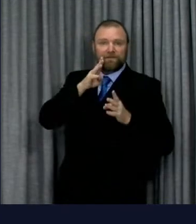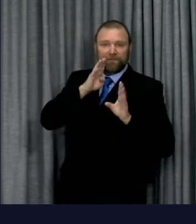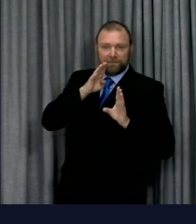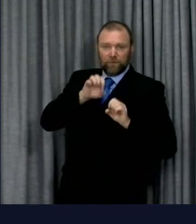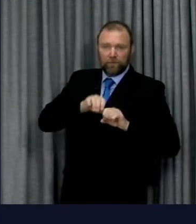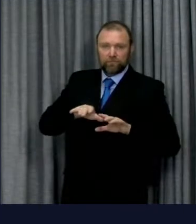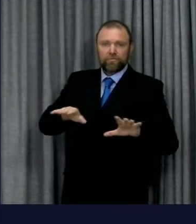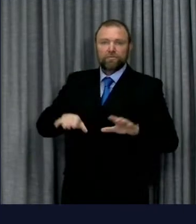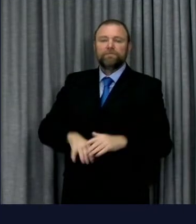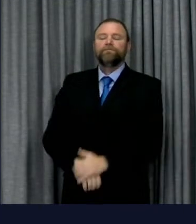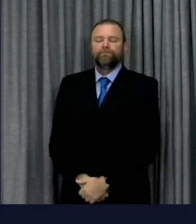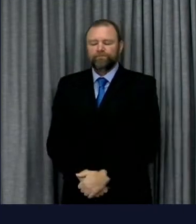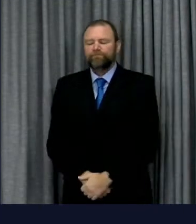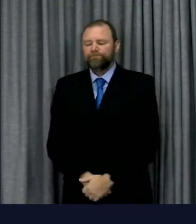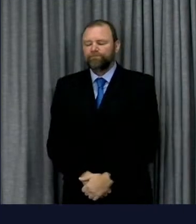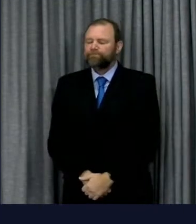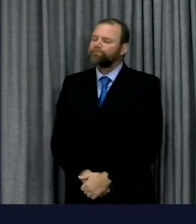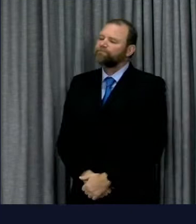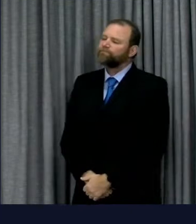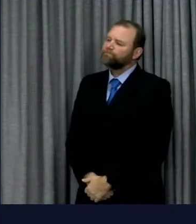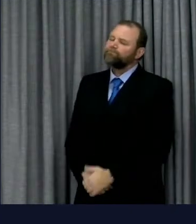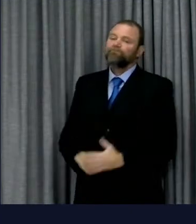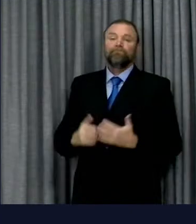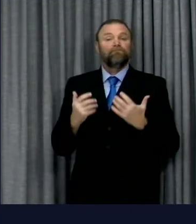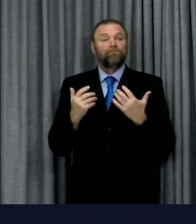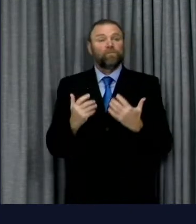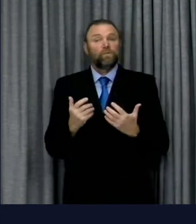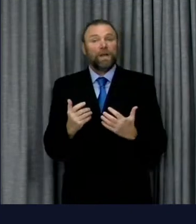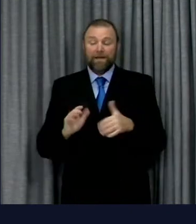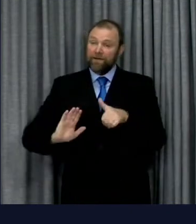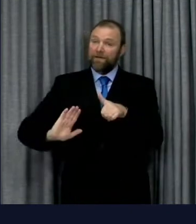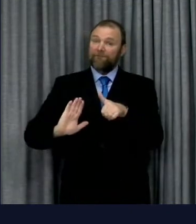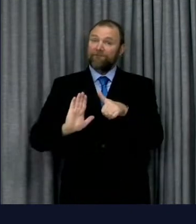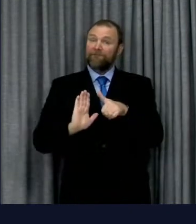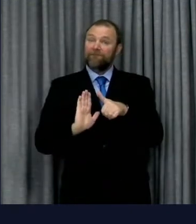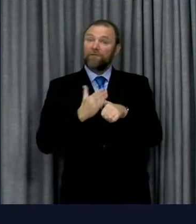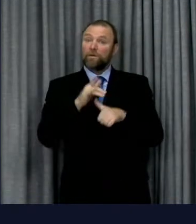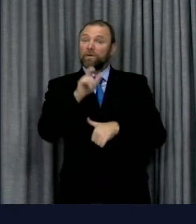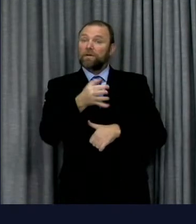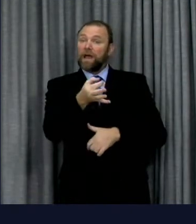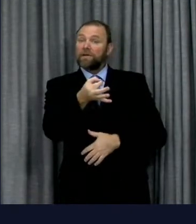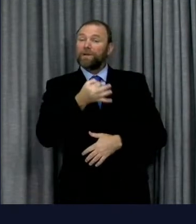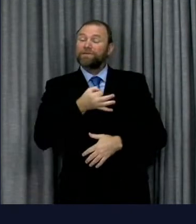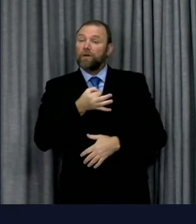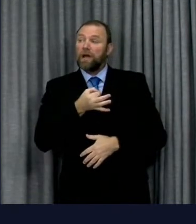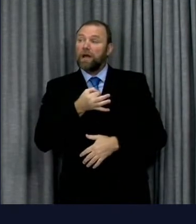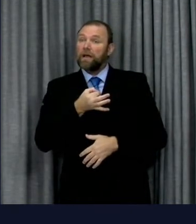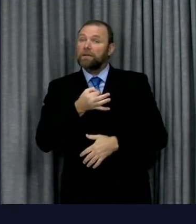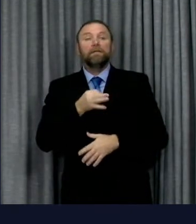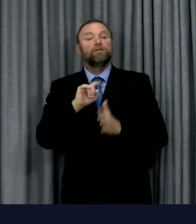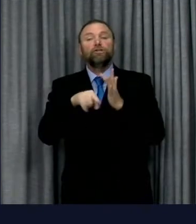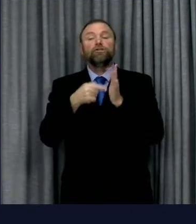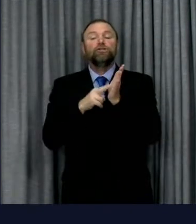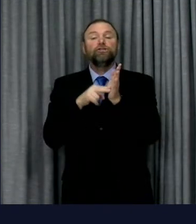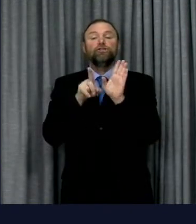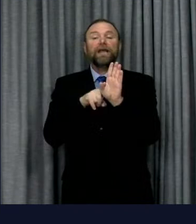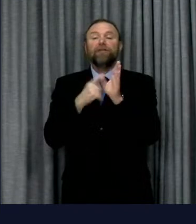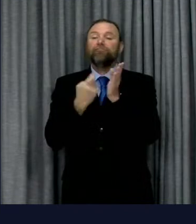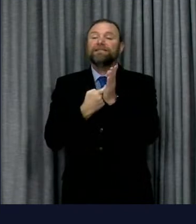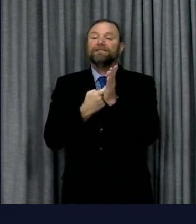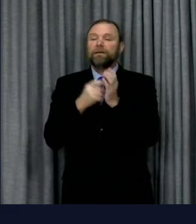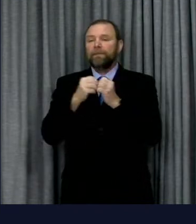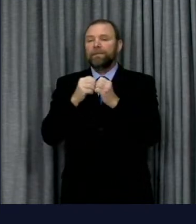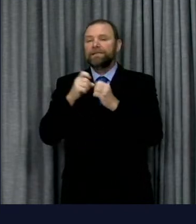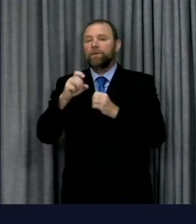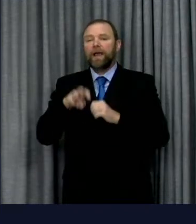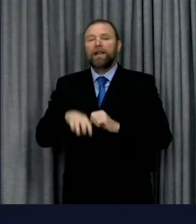social media channels. Today, the first person to ask a question is to go over to Jenny Rees at BBC